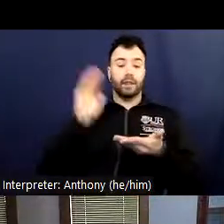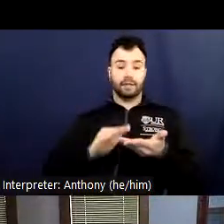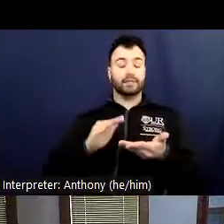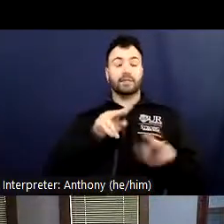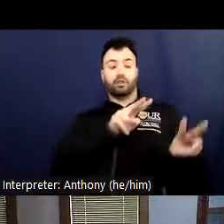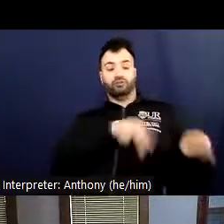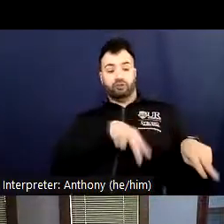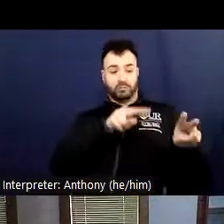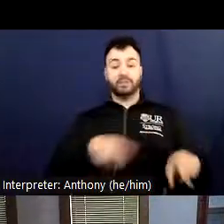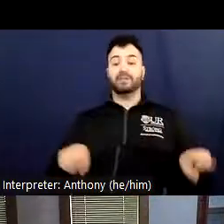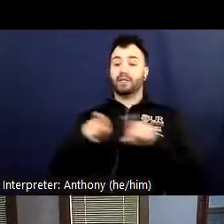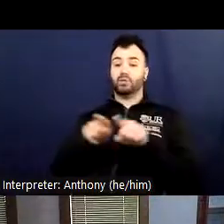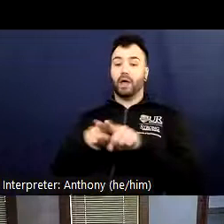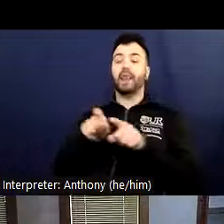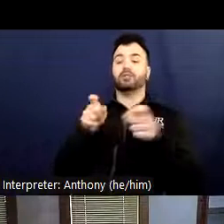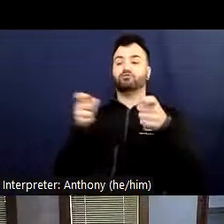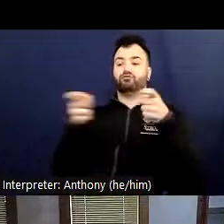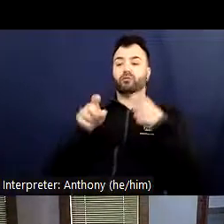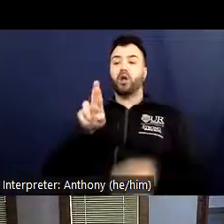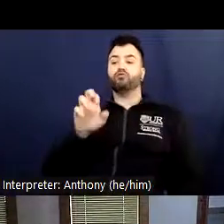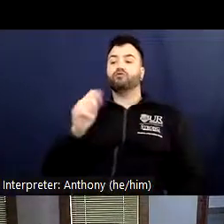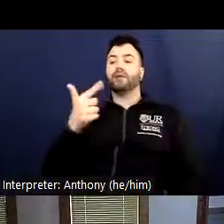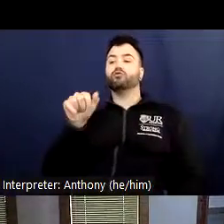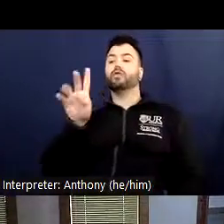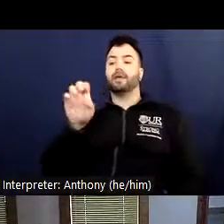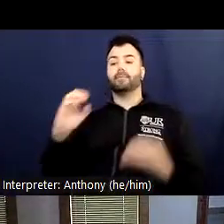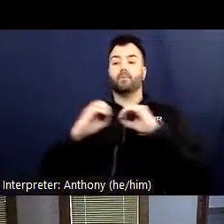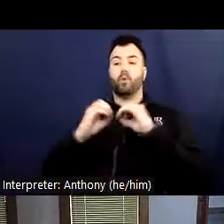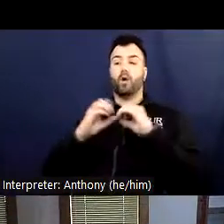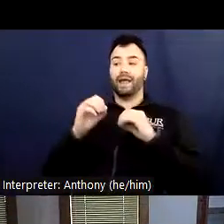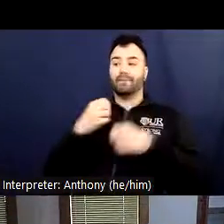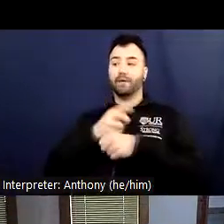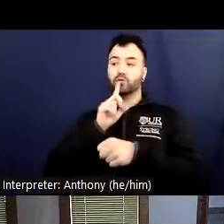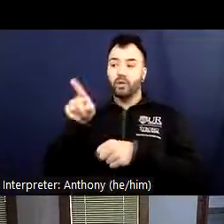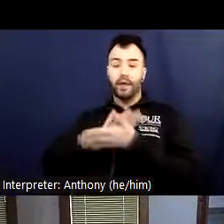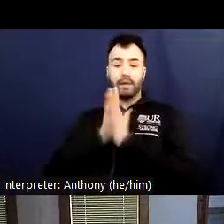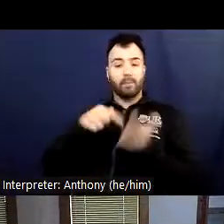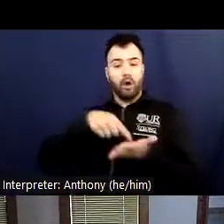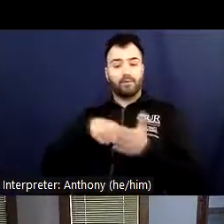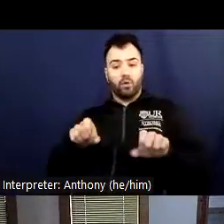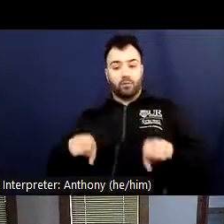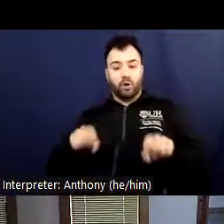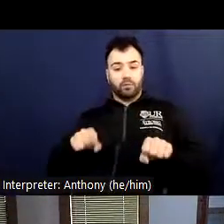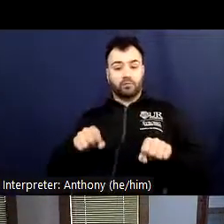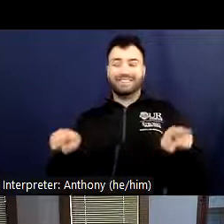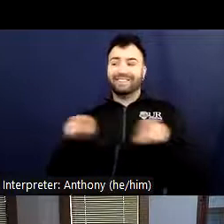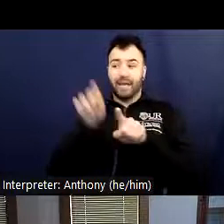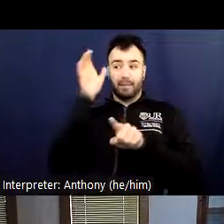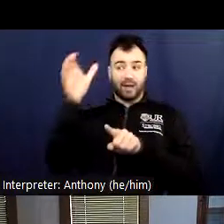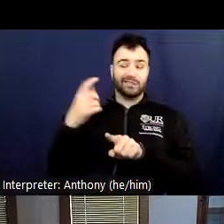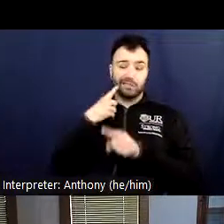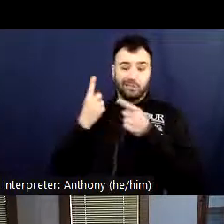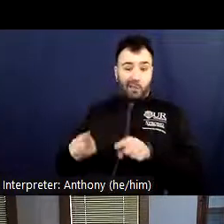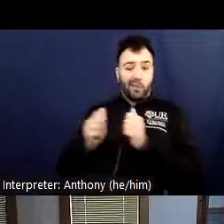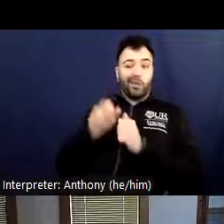destigmatization, is to regulate drugs, make them affordable and safe. That's what they're doing to marijuana now in New York State. Some of